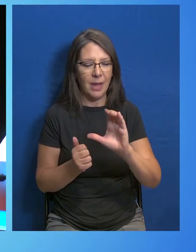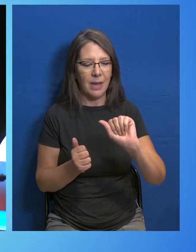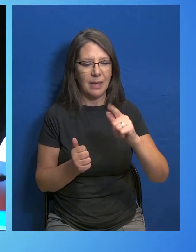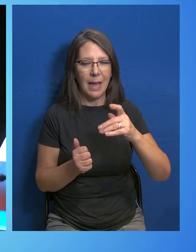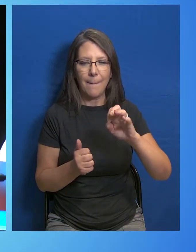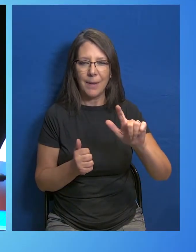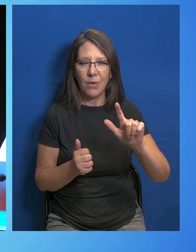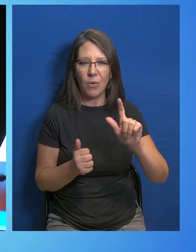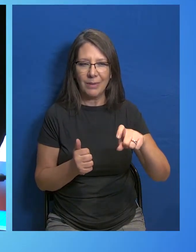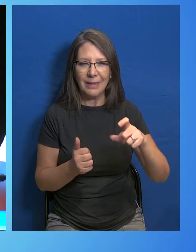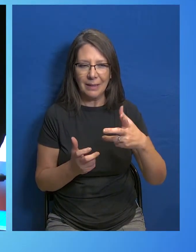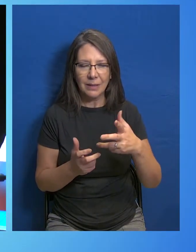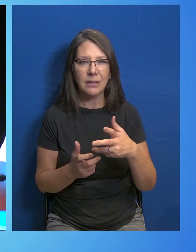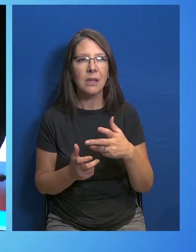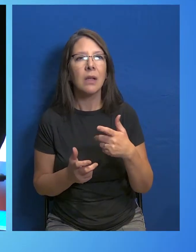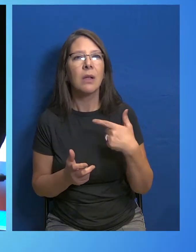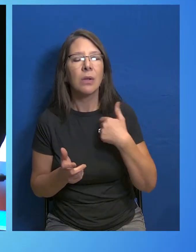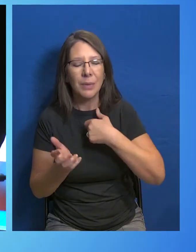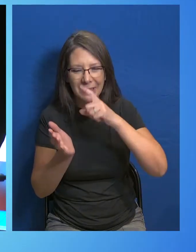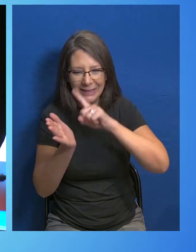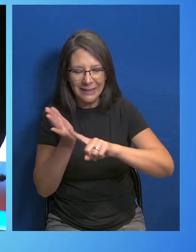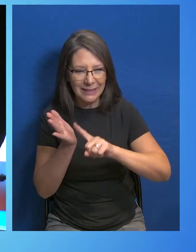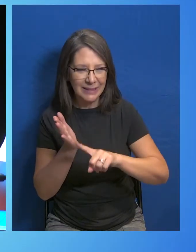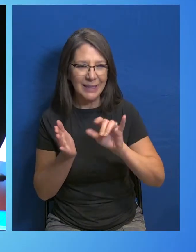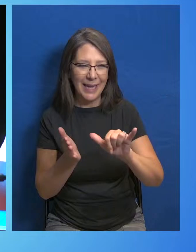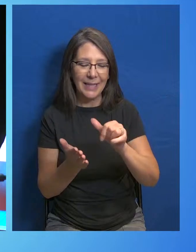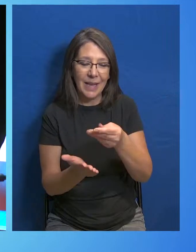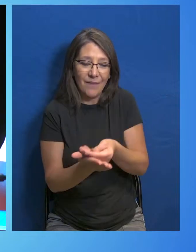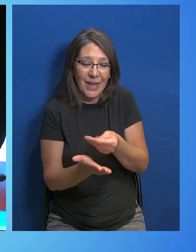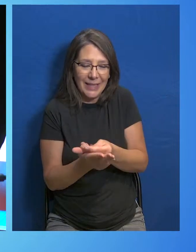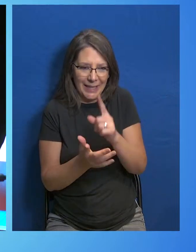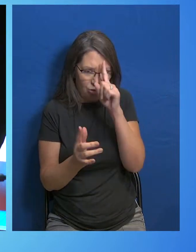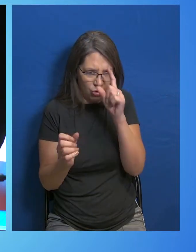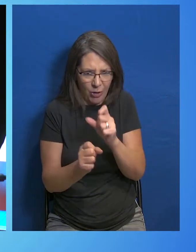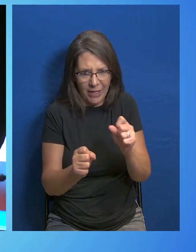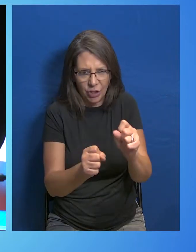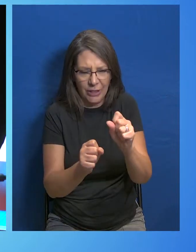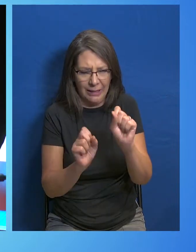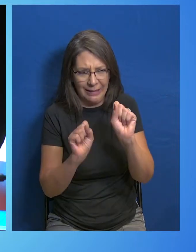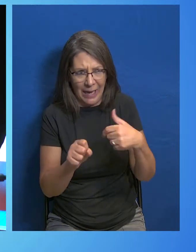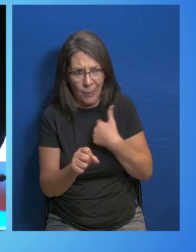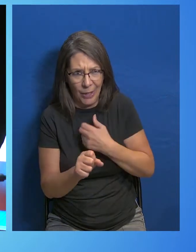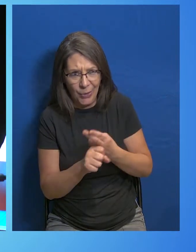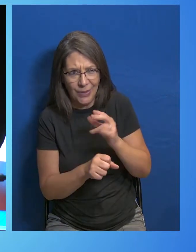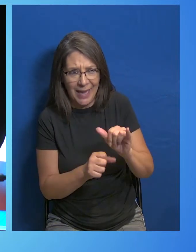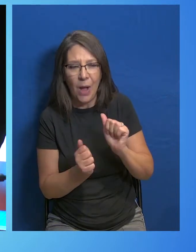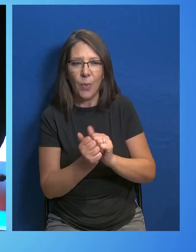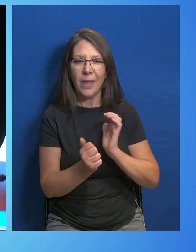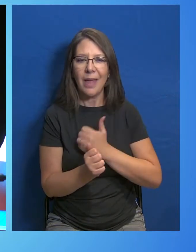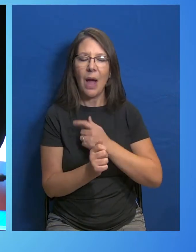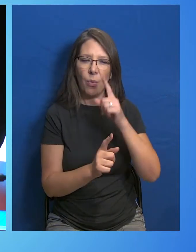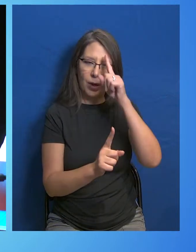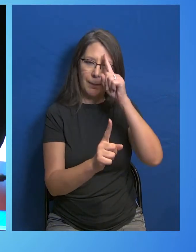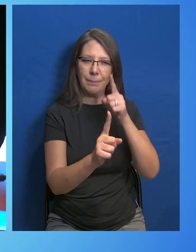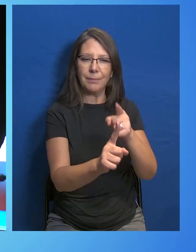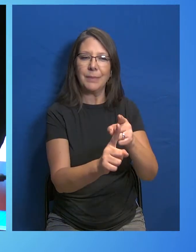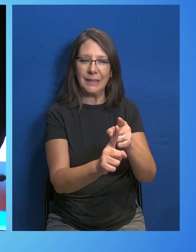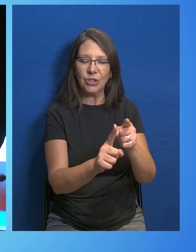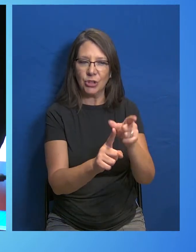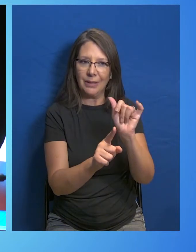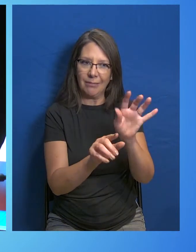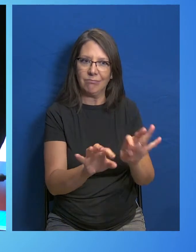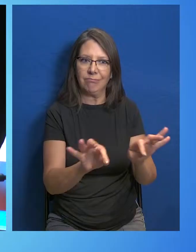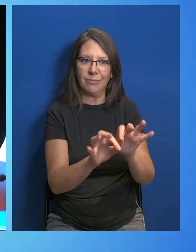at primarily only focusing on those funding strategies that are more mission critical, that will ensure that we meet our